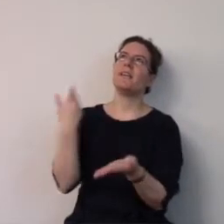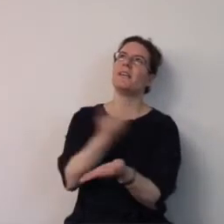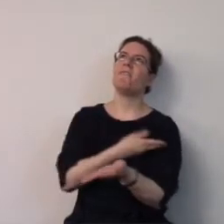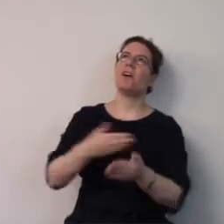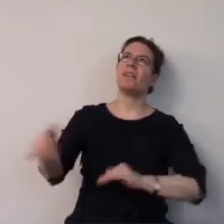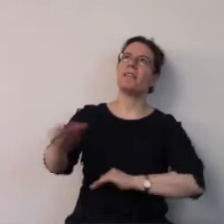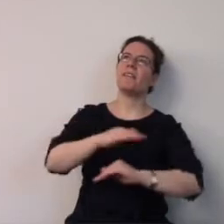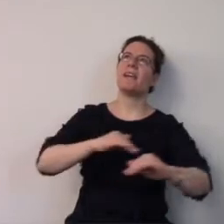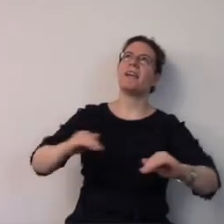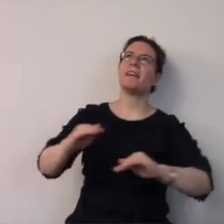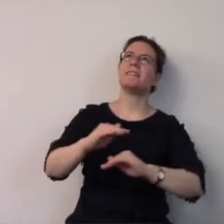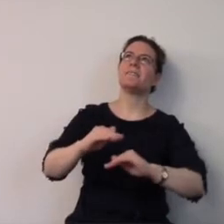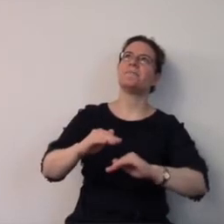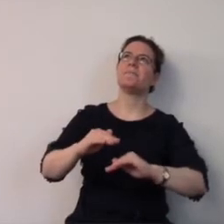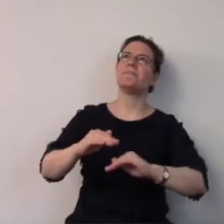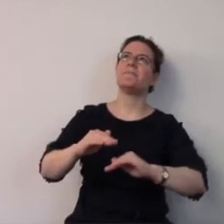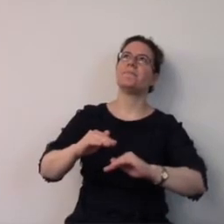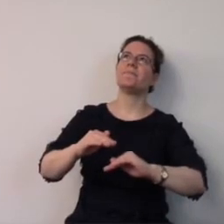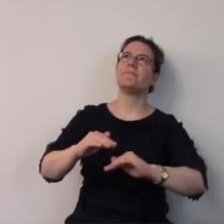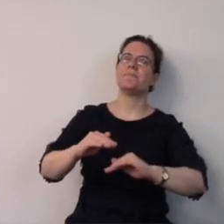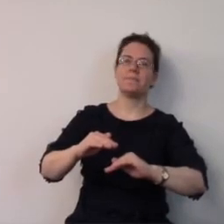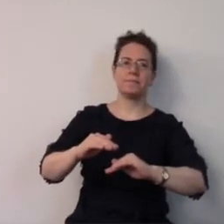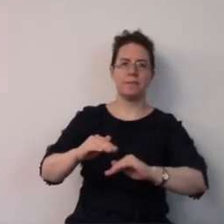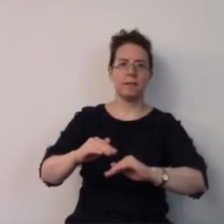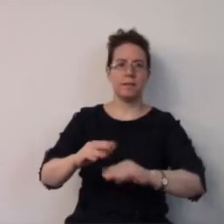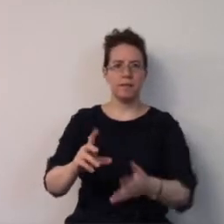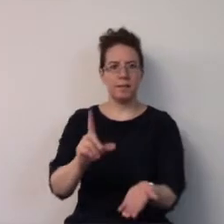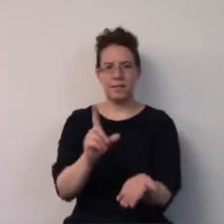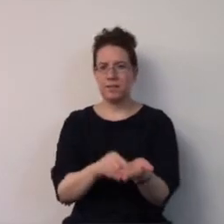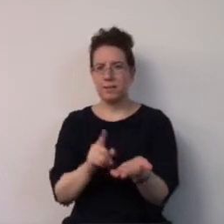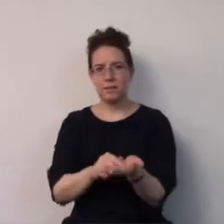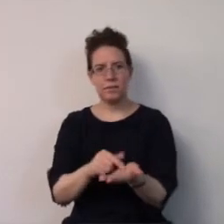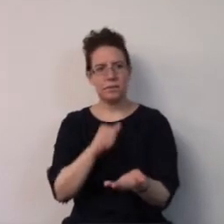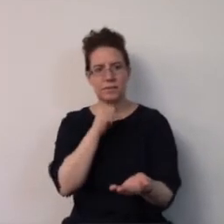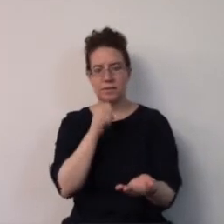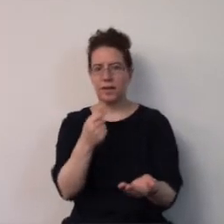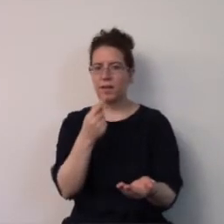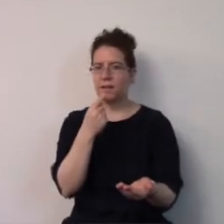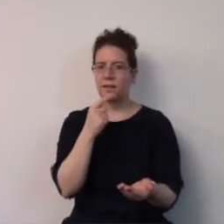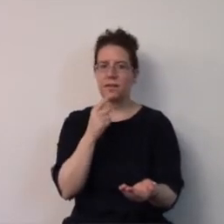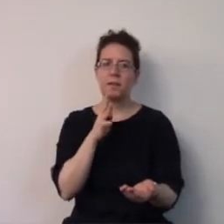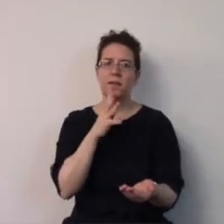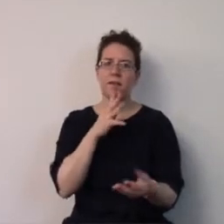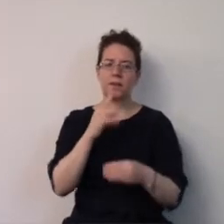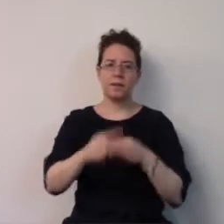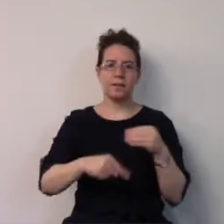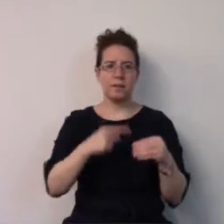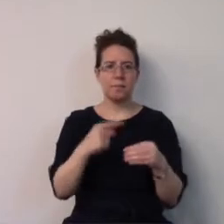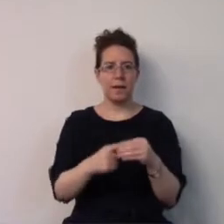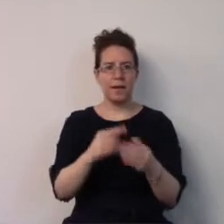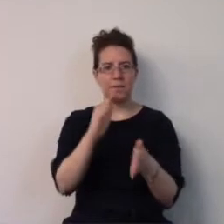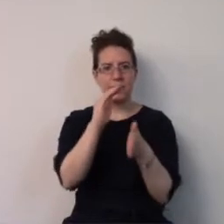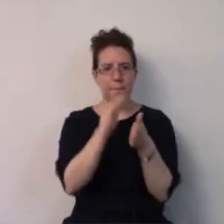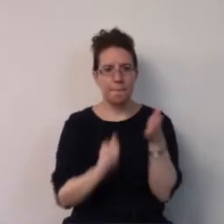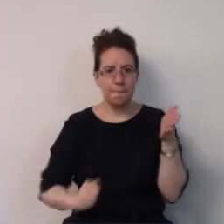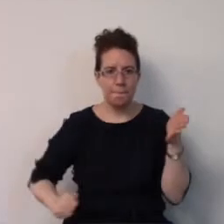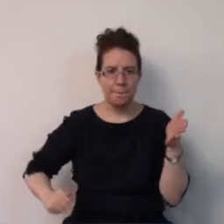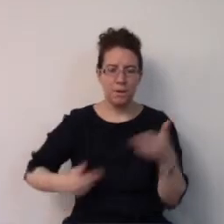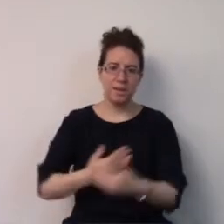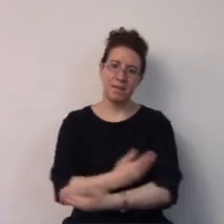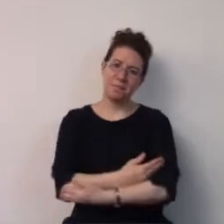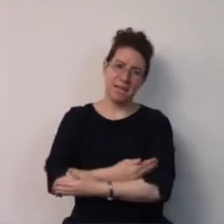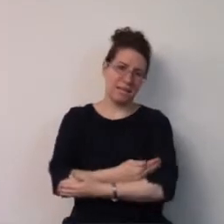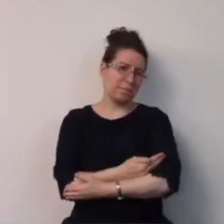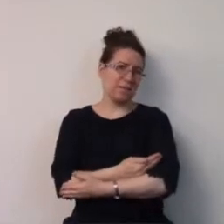any farther there. But I repented for our nation about the things that I read today and cried out for God to